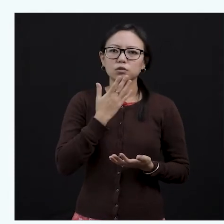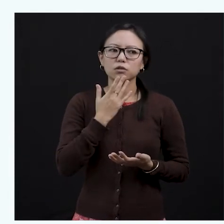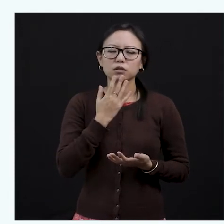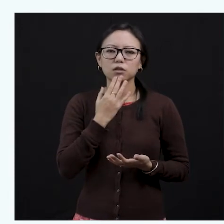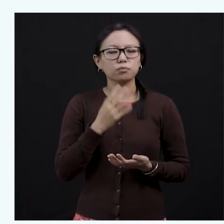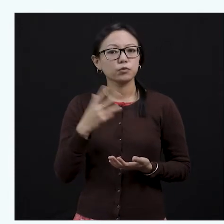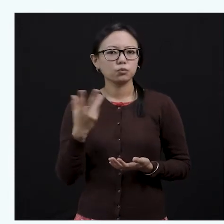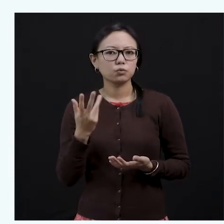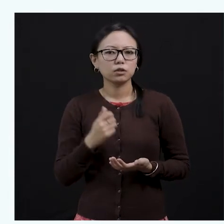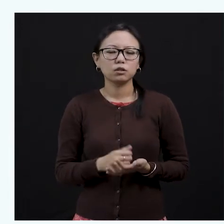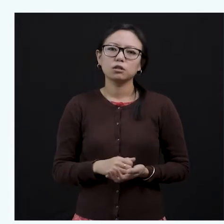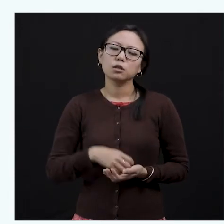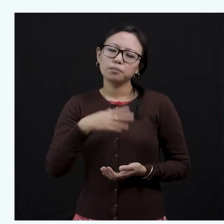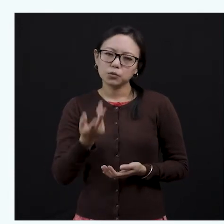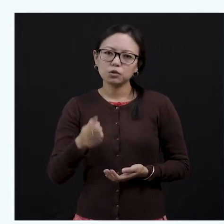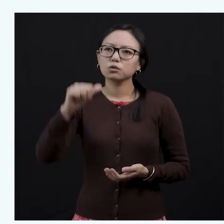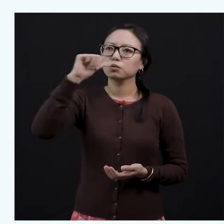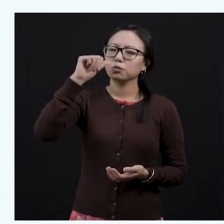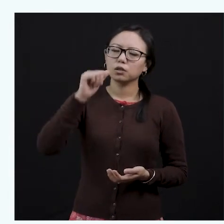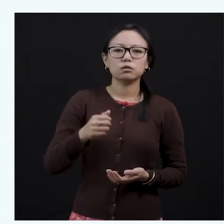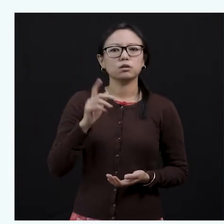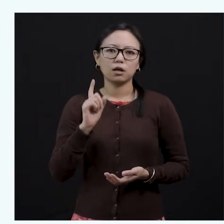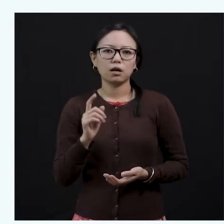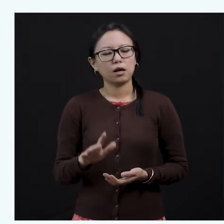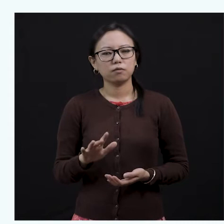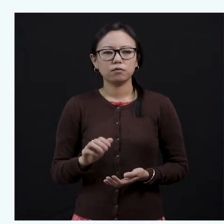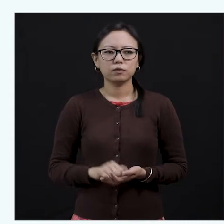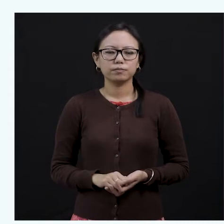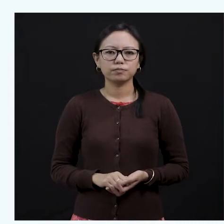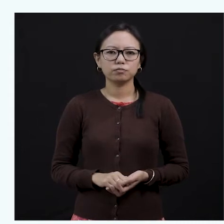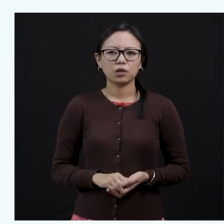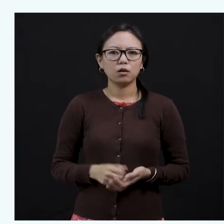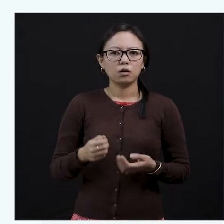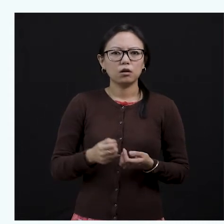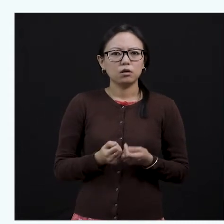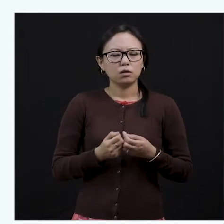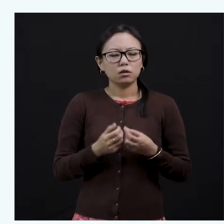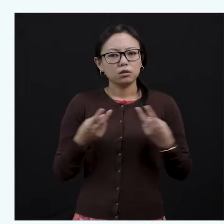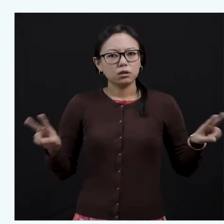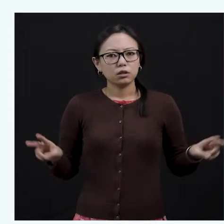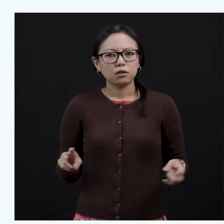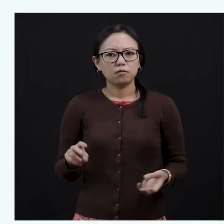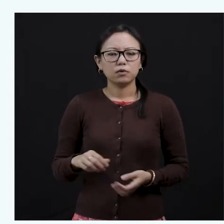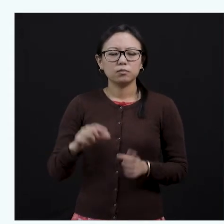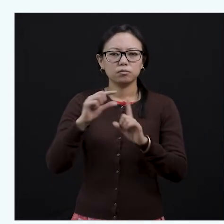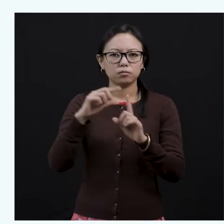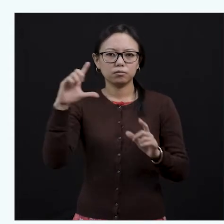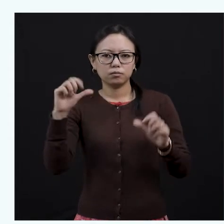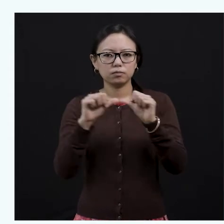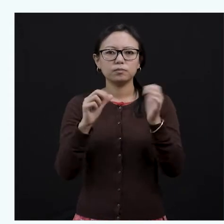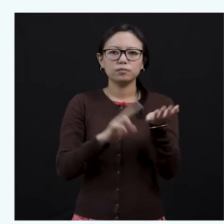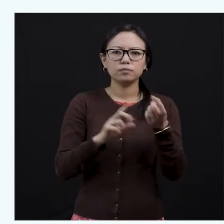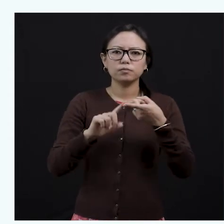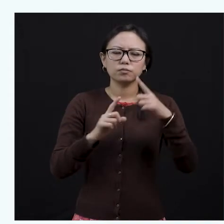human beings can live. In any other planets there are no water, so human beings, we need water, right? Every day we